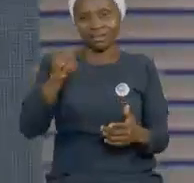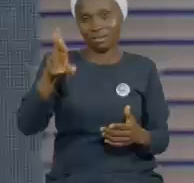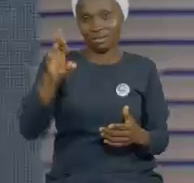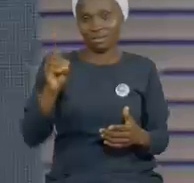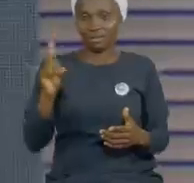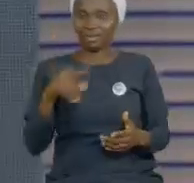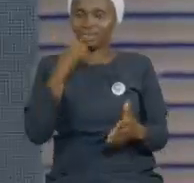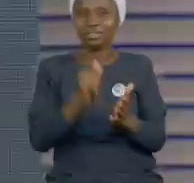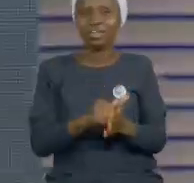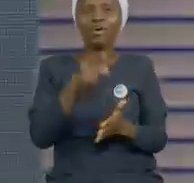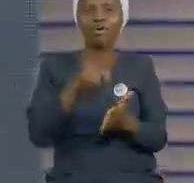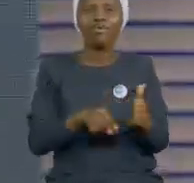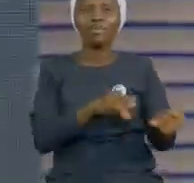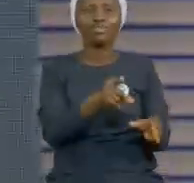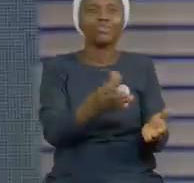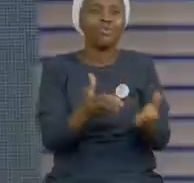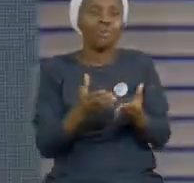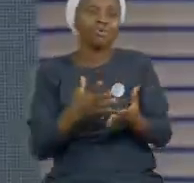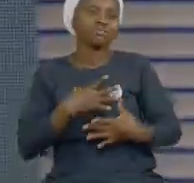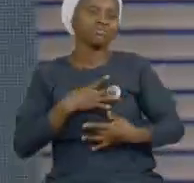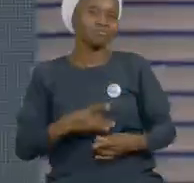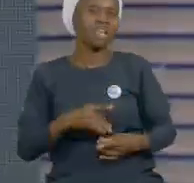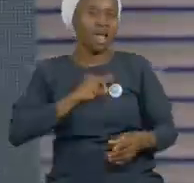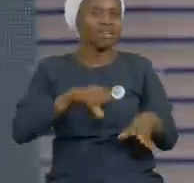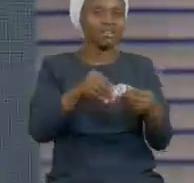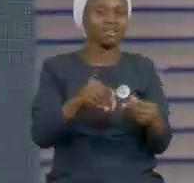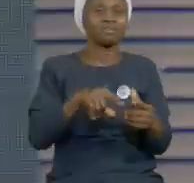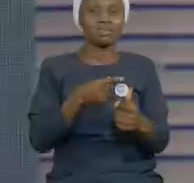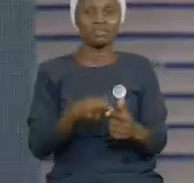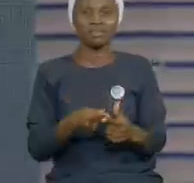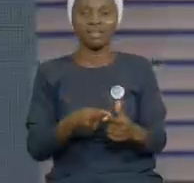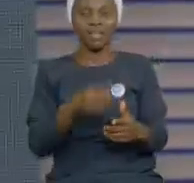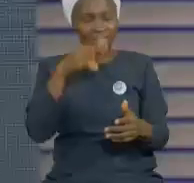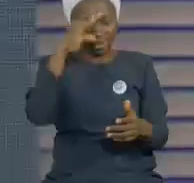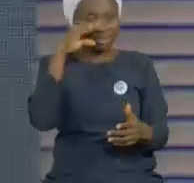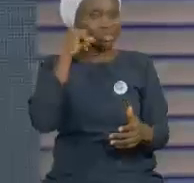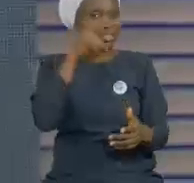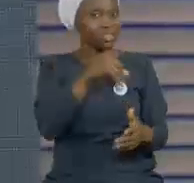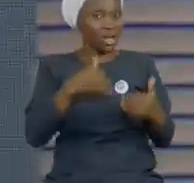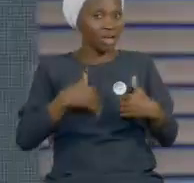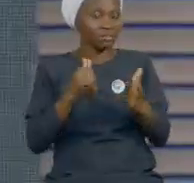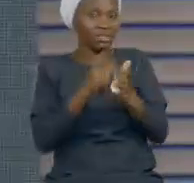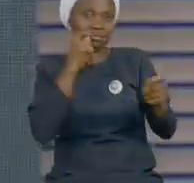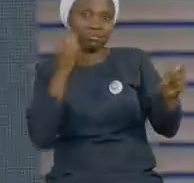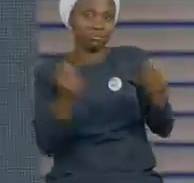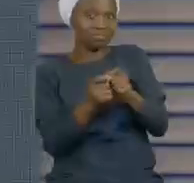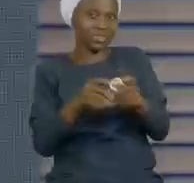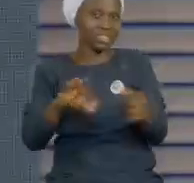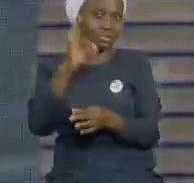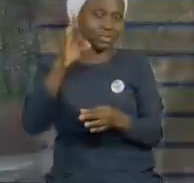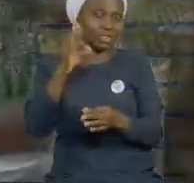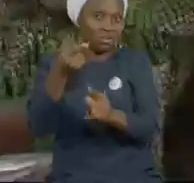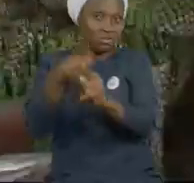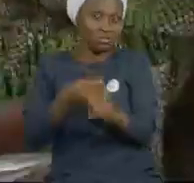retaliatory spirit passed from the mother unto her. And she said, give me here the head of John the